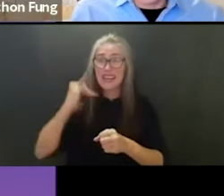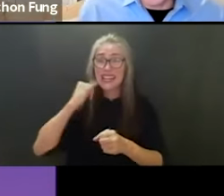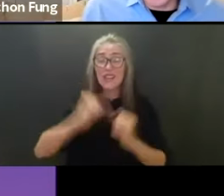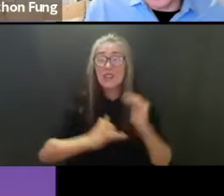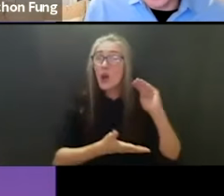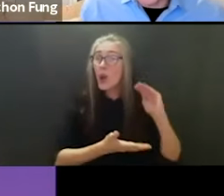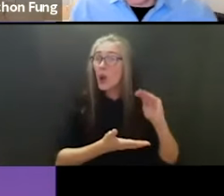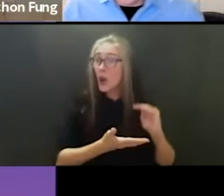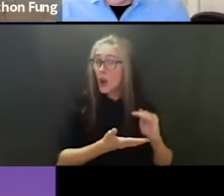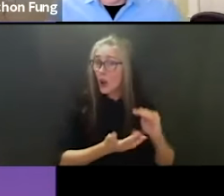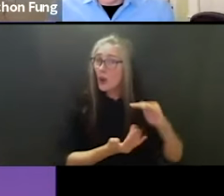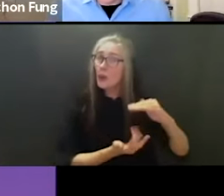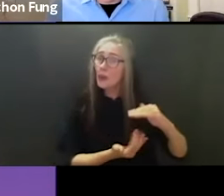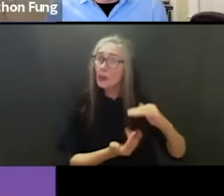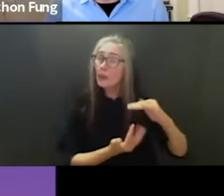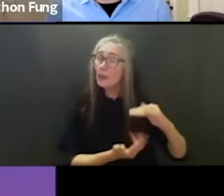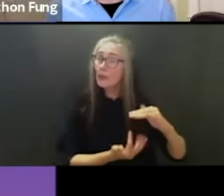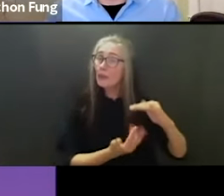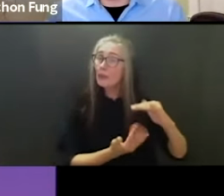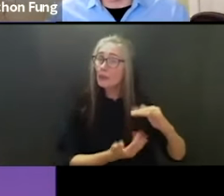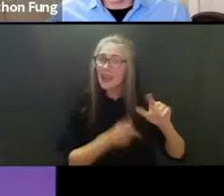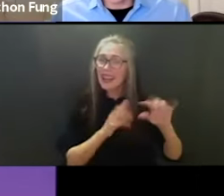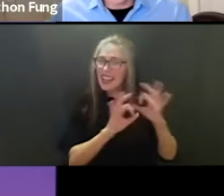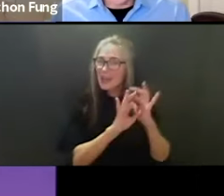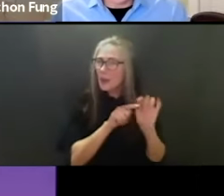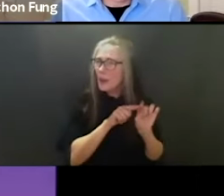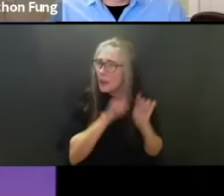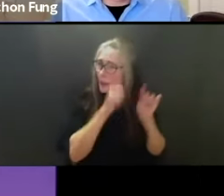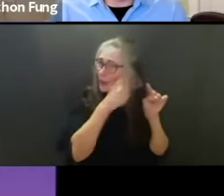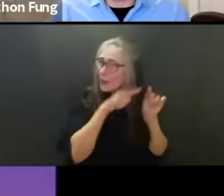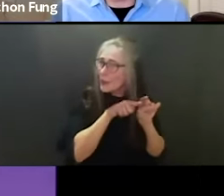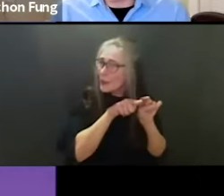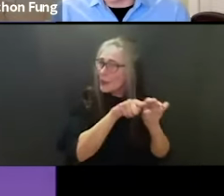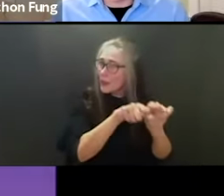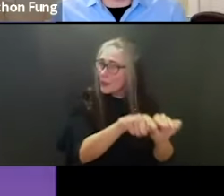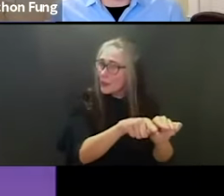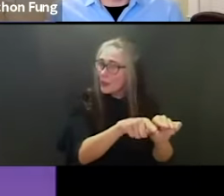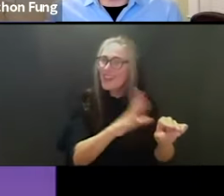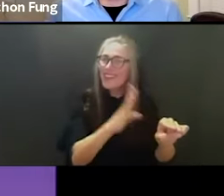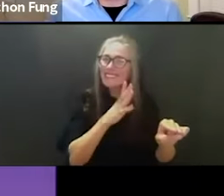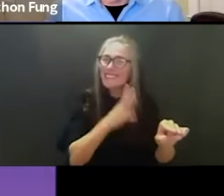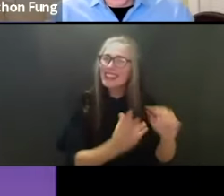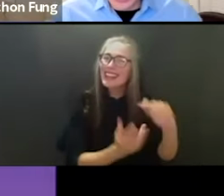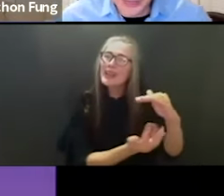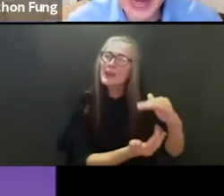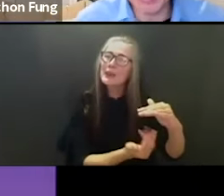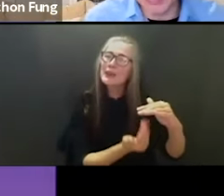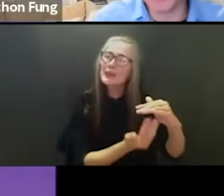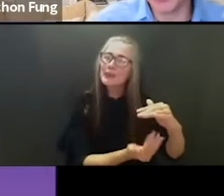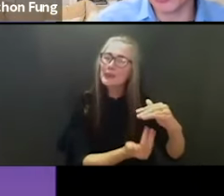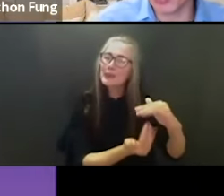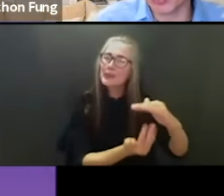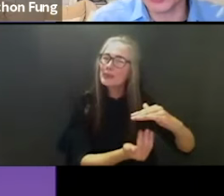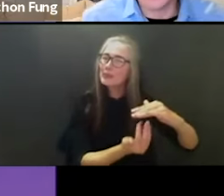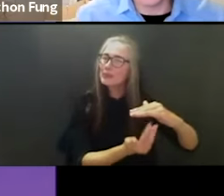and when the heat is low and it's just a simmer, things are fine. And that narrow